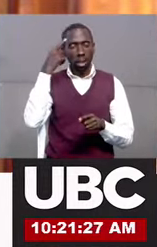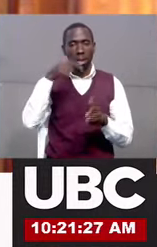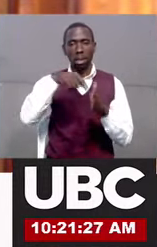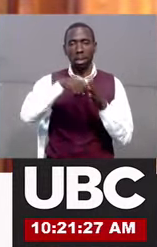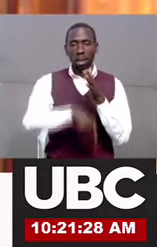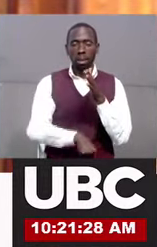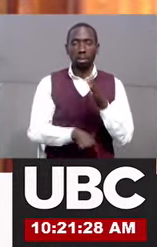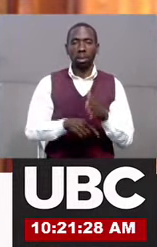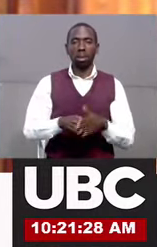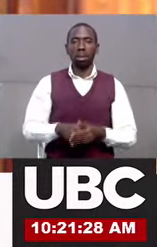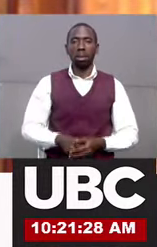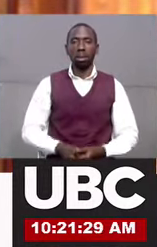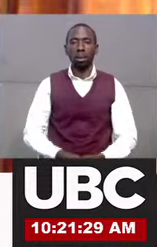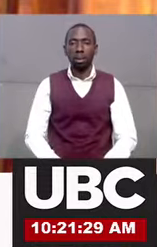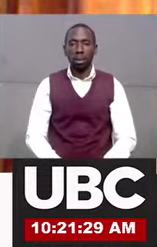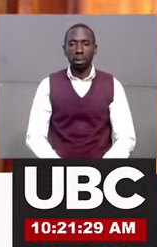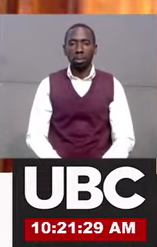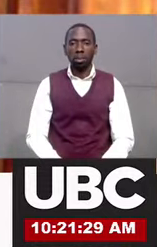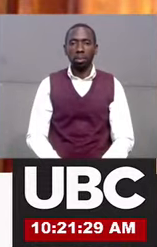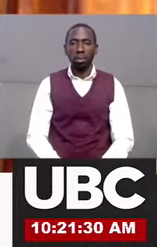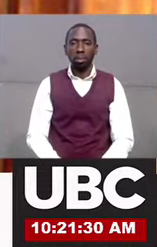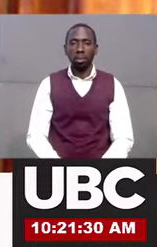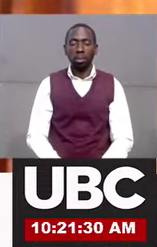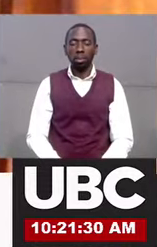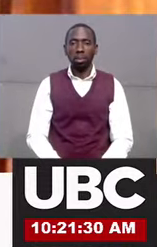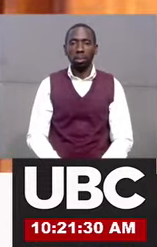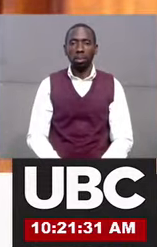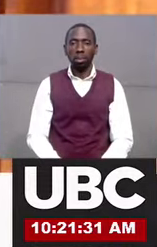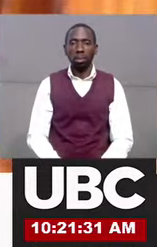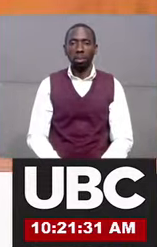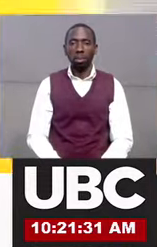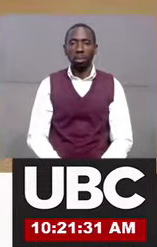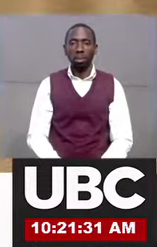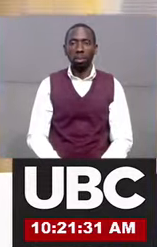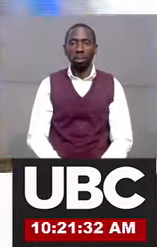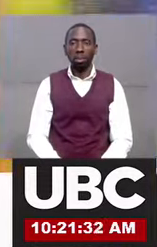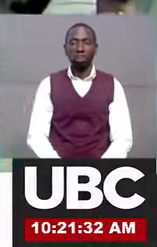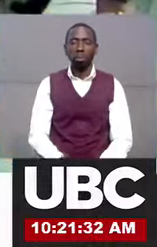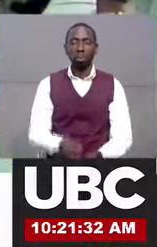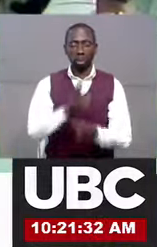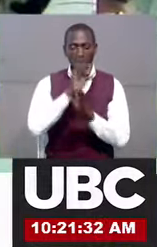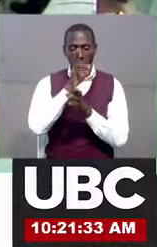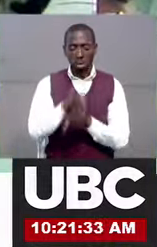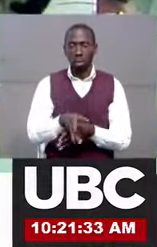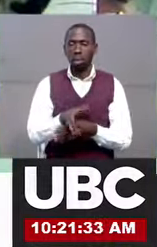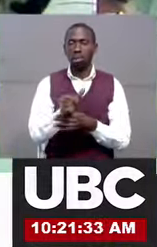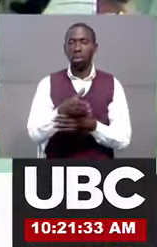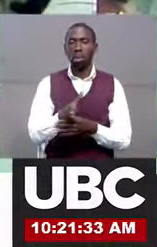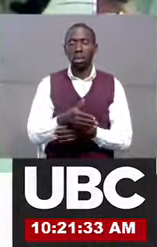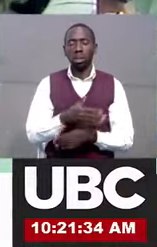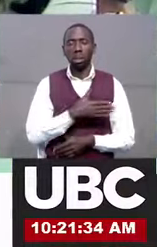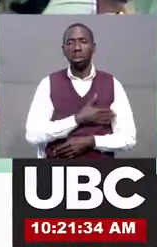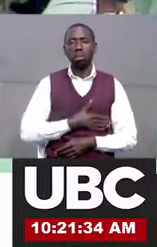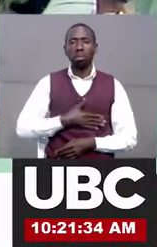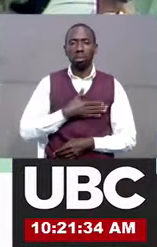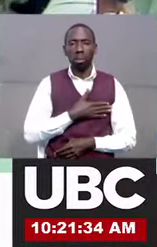problem. He has already finished. Honorable Minister, can we first hear from